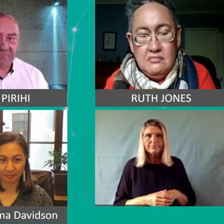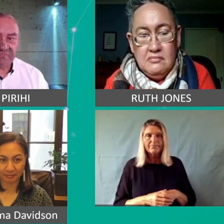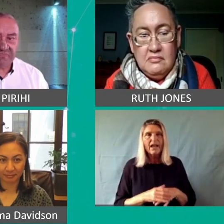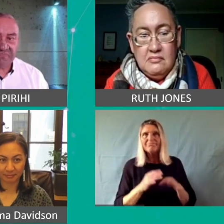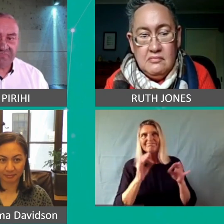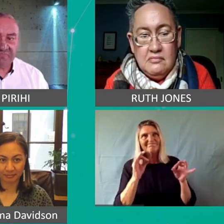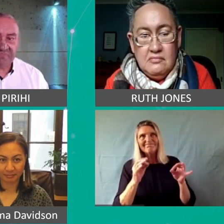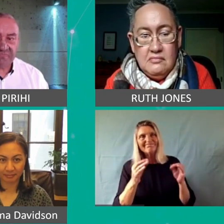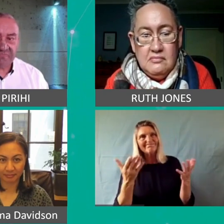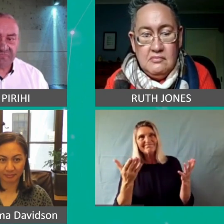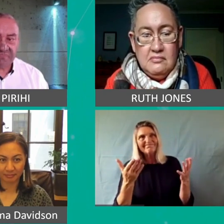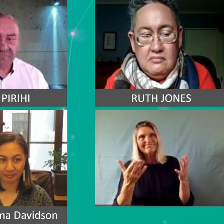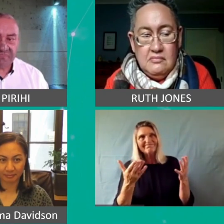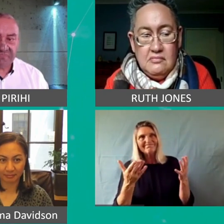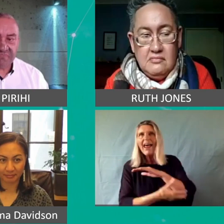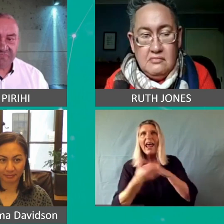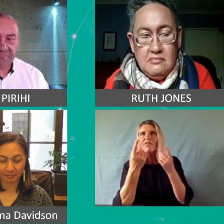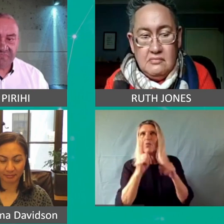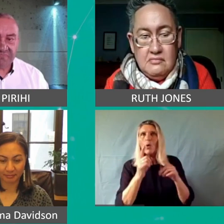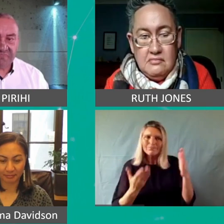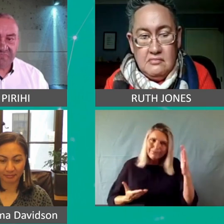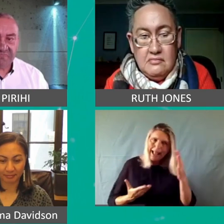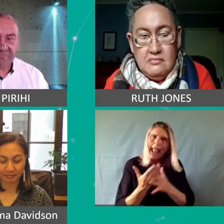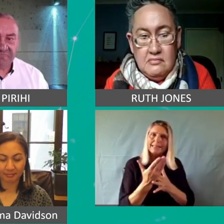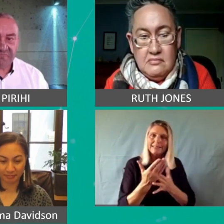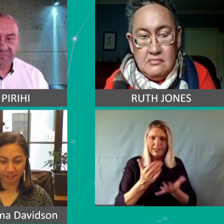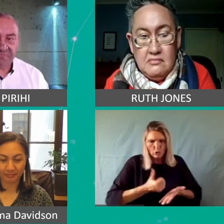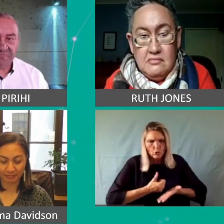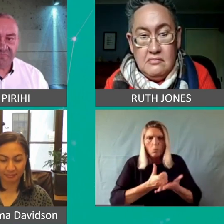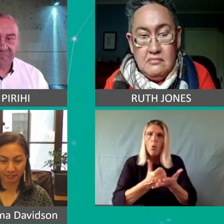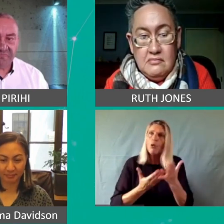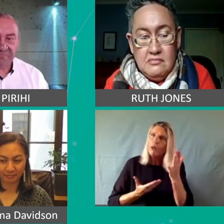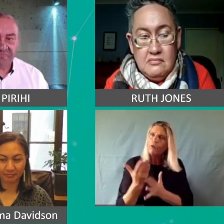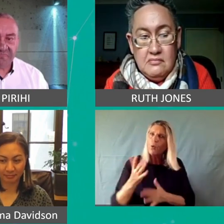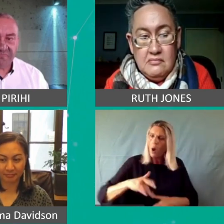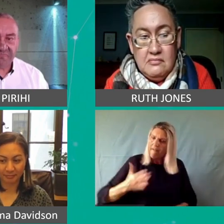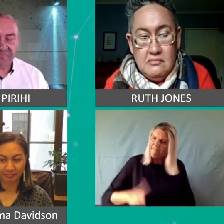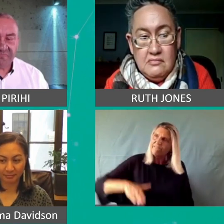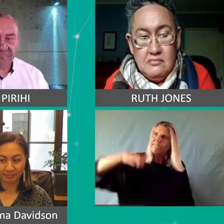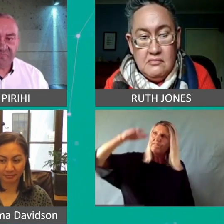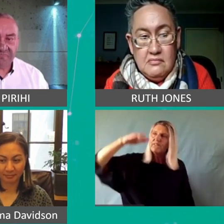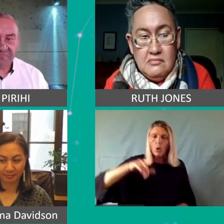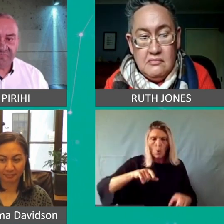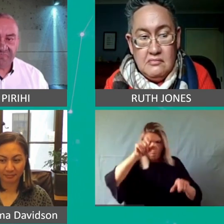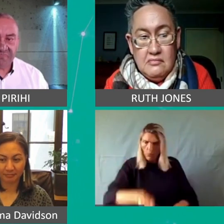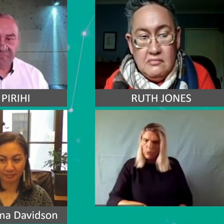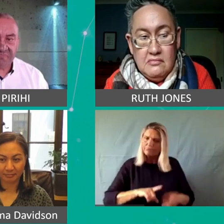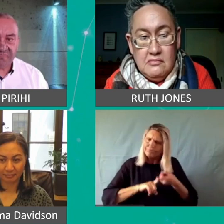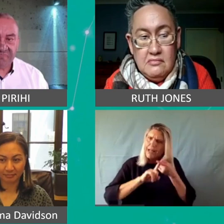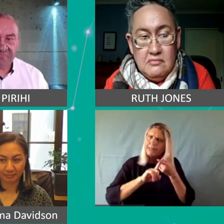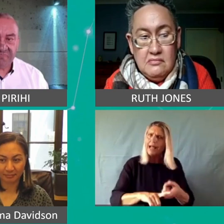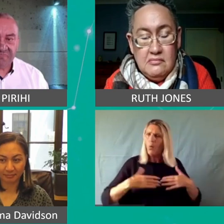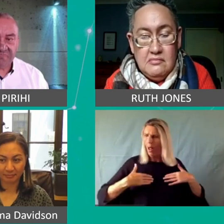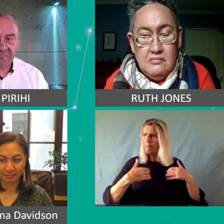access to all the supports in life that enable a person to maintain their well-being. And you know,